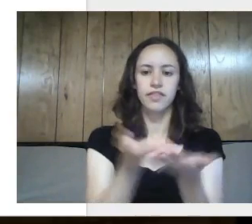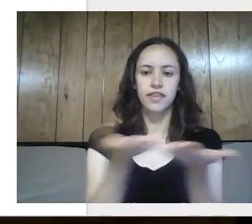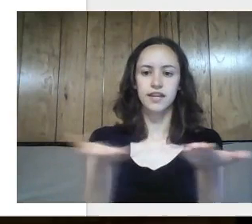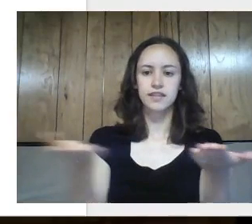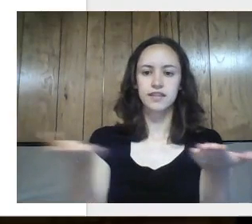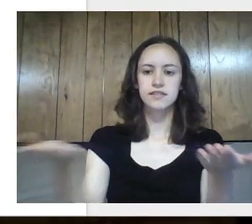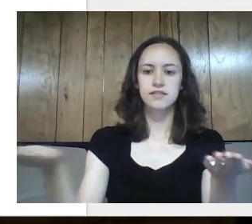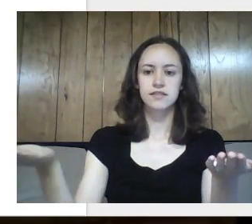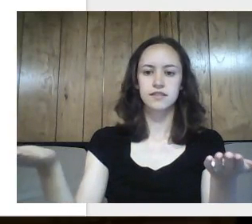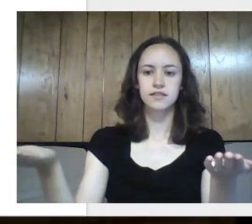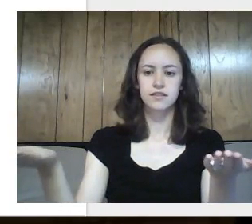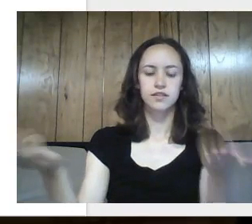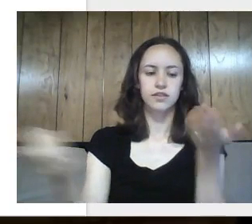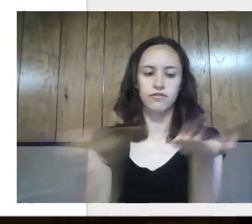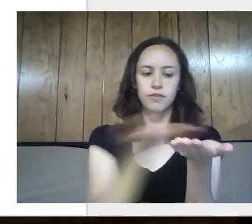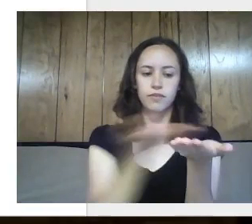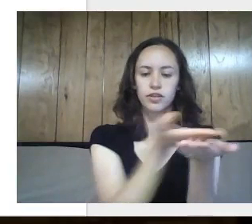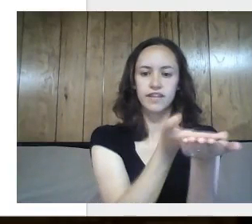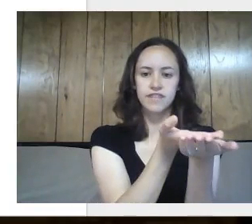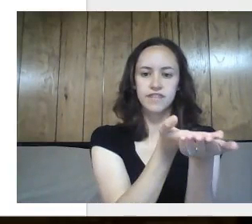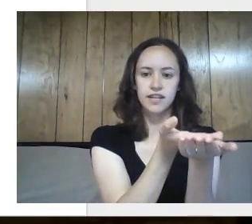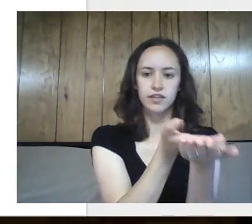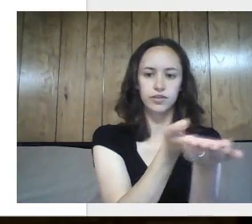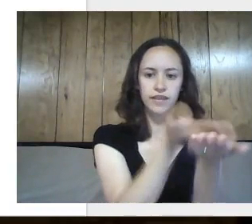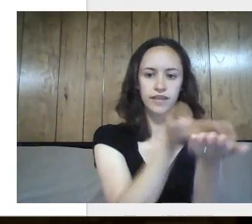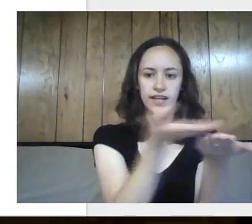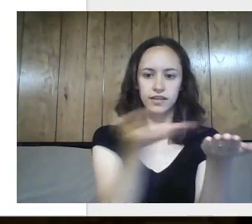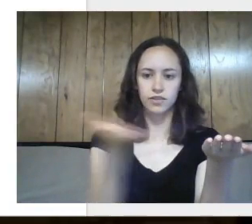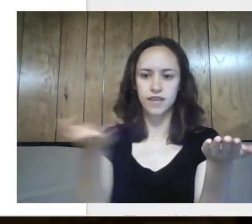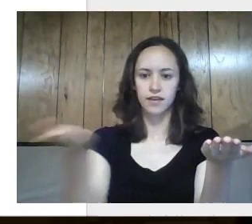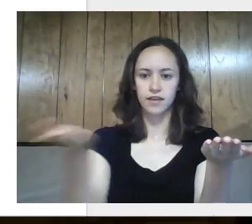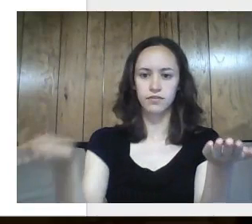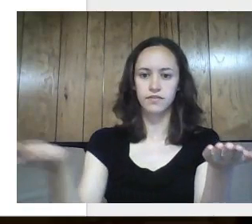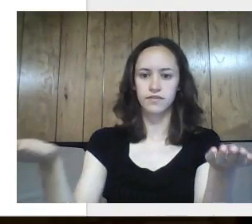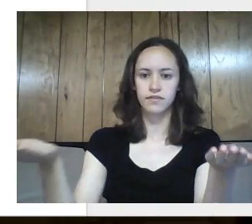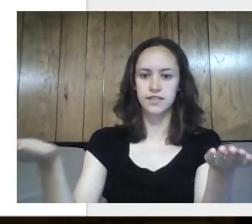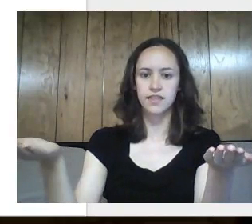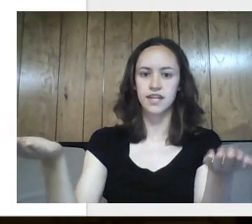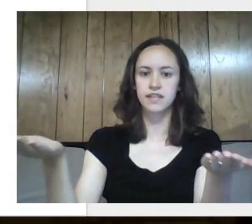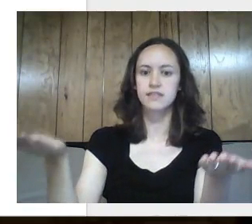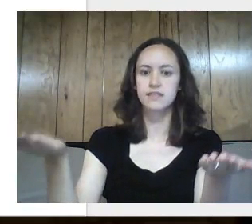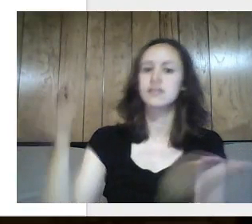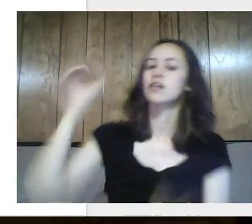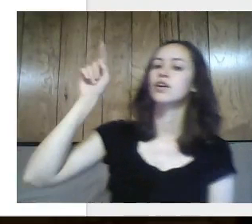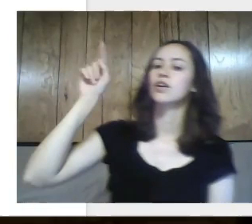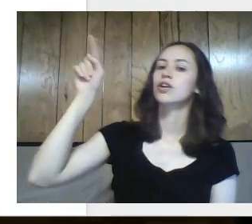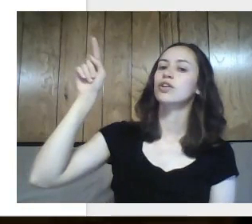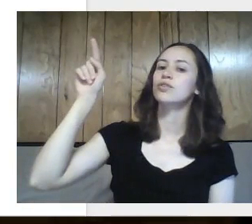the things. So from your left hand, your right hand goes out.